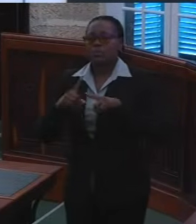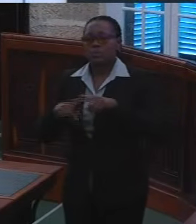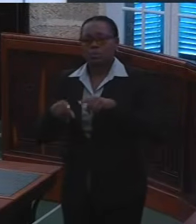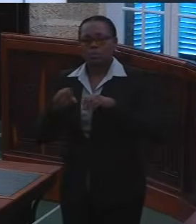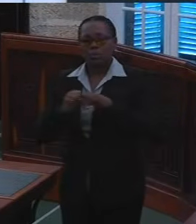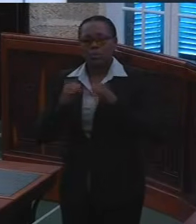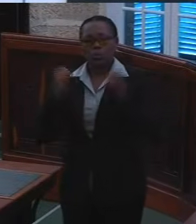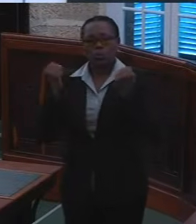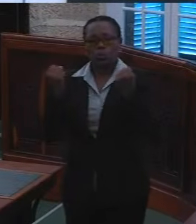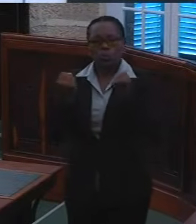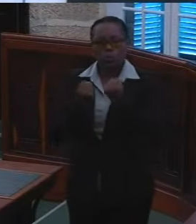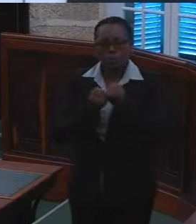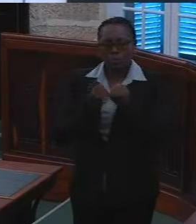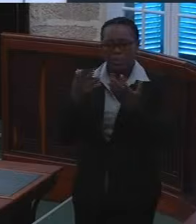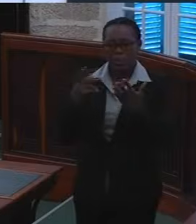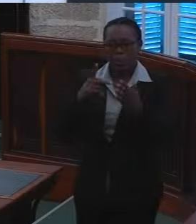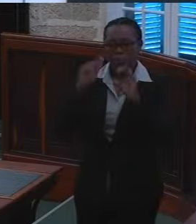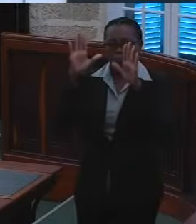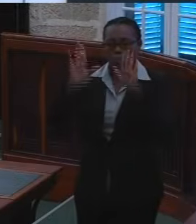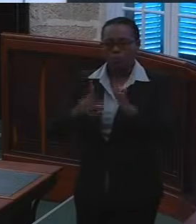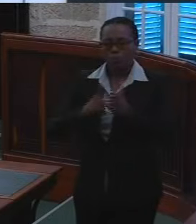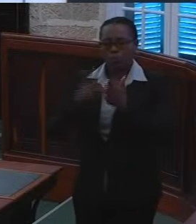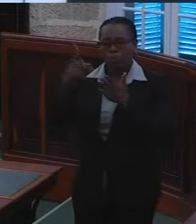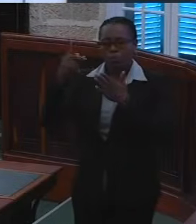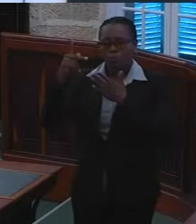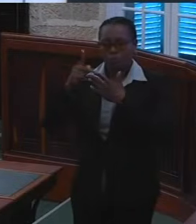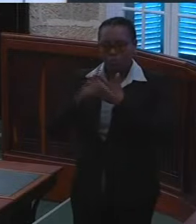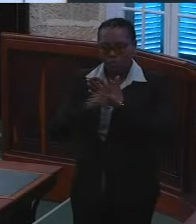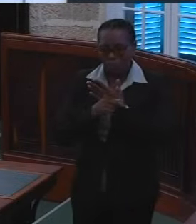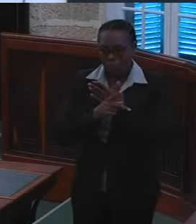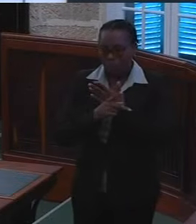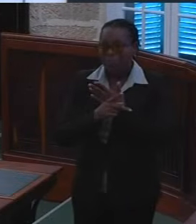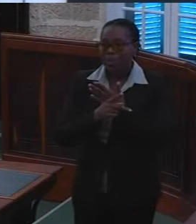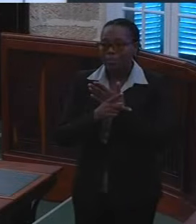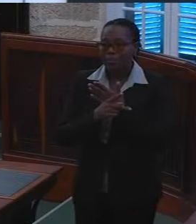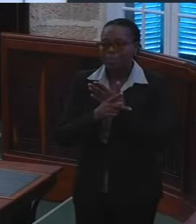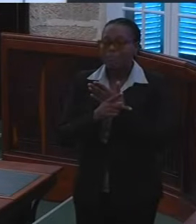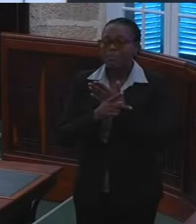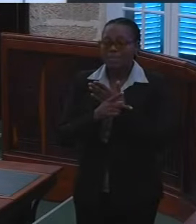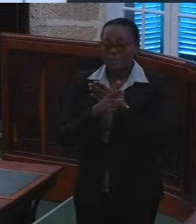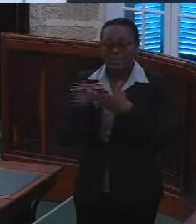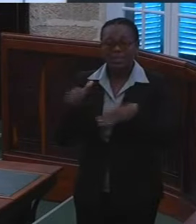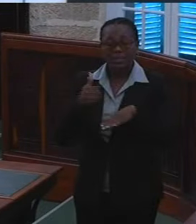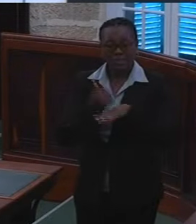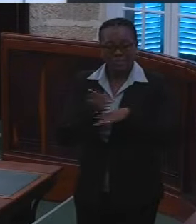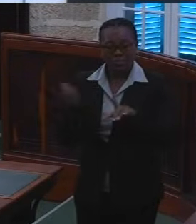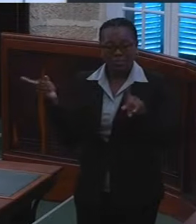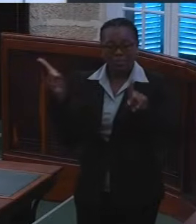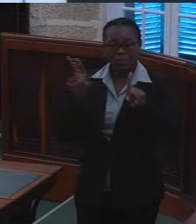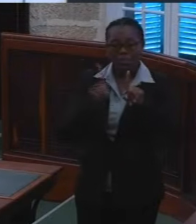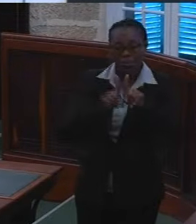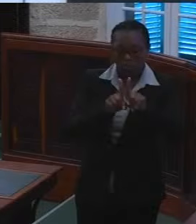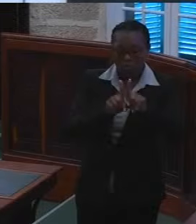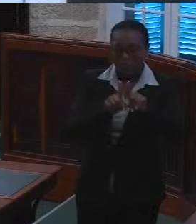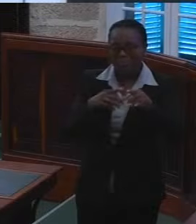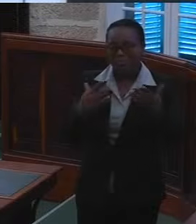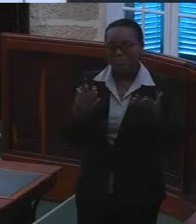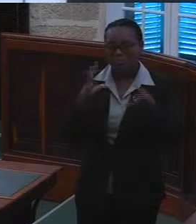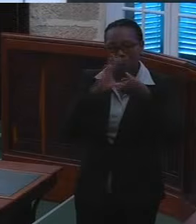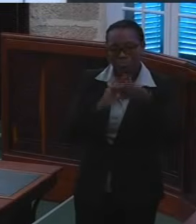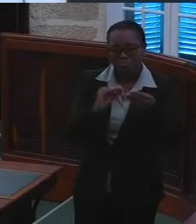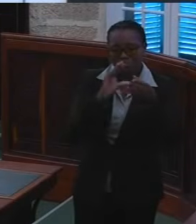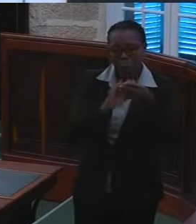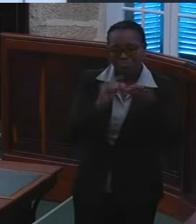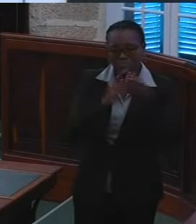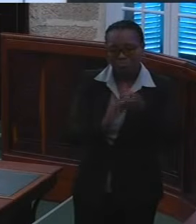the greatest programs. I think it hasn't had yet its acclaim in this country, but it must. And there were young girls and young boys, mostly girls,